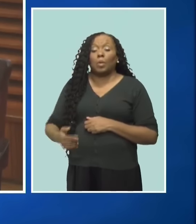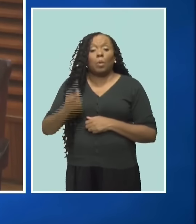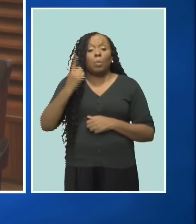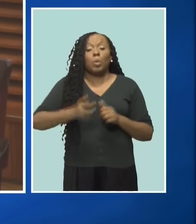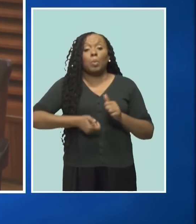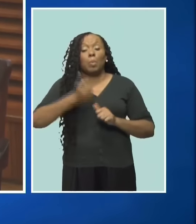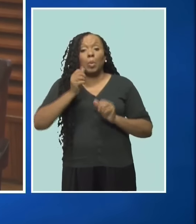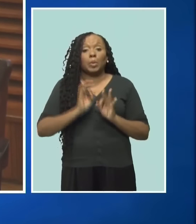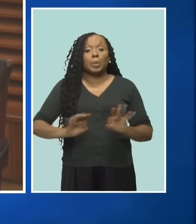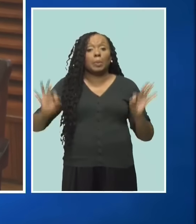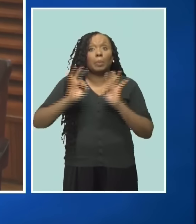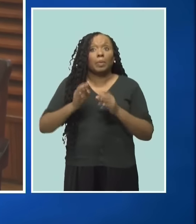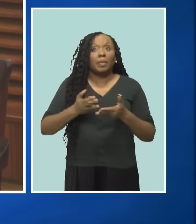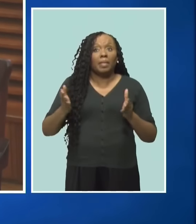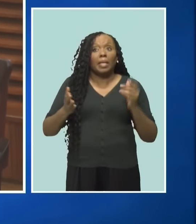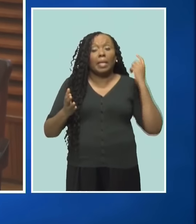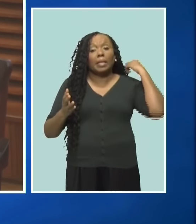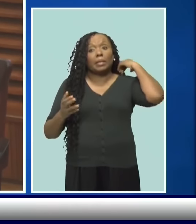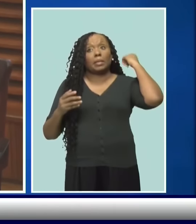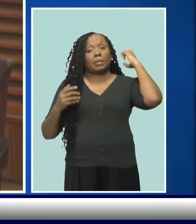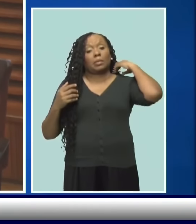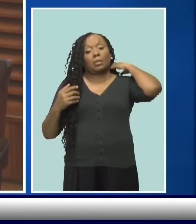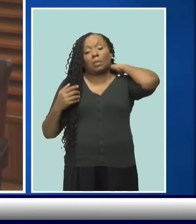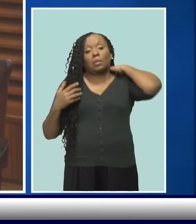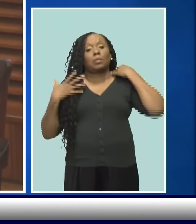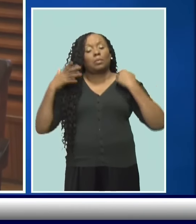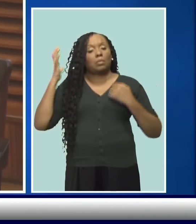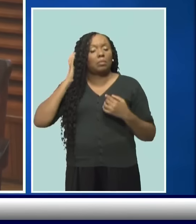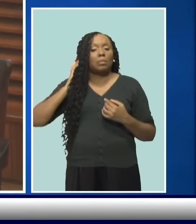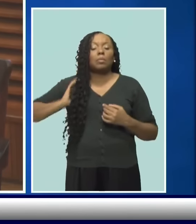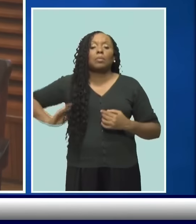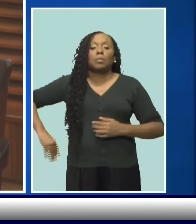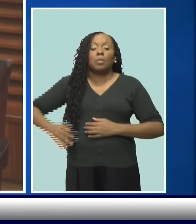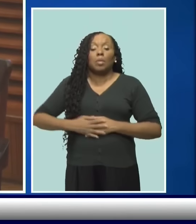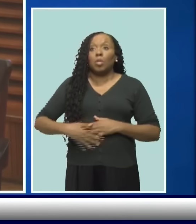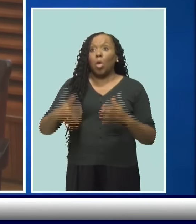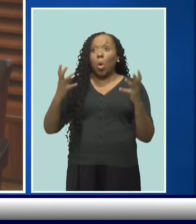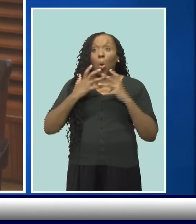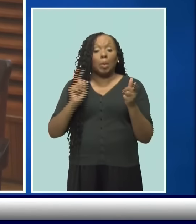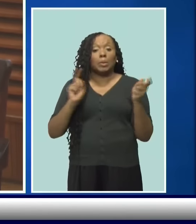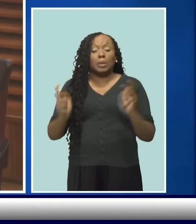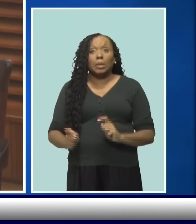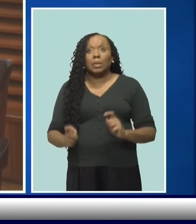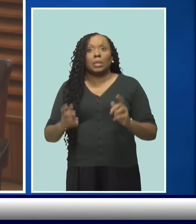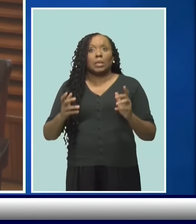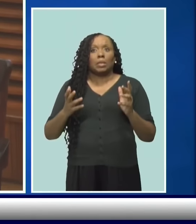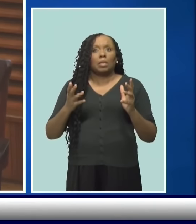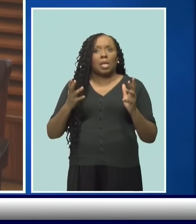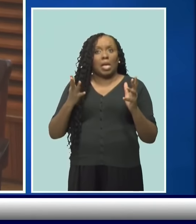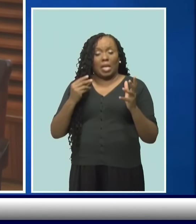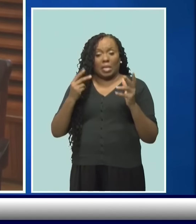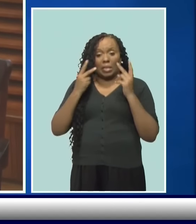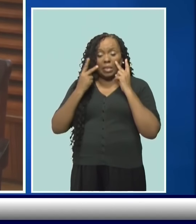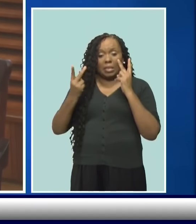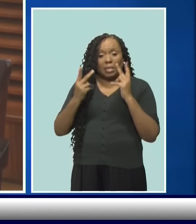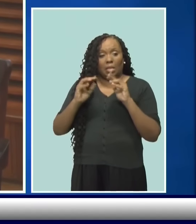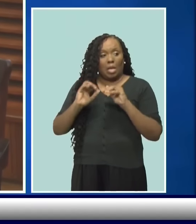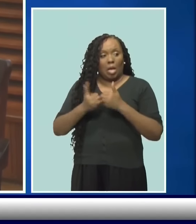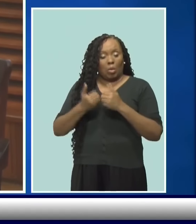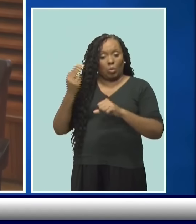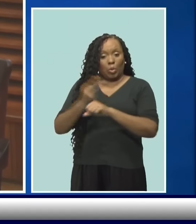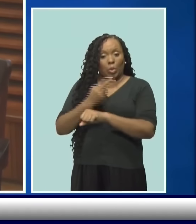mentioned it in my comments, is that they're trying to change the enforcement mechanism to get to your point by using